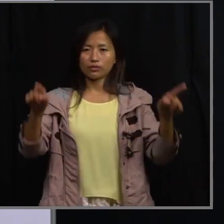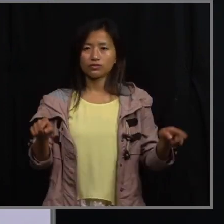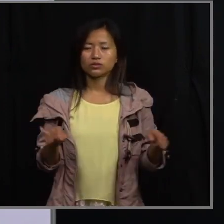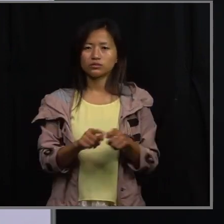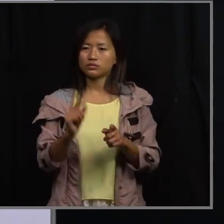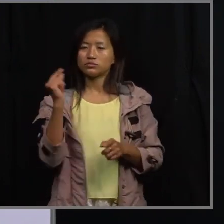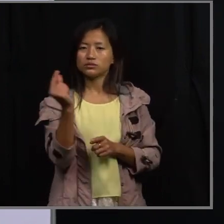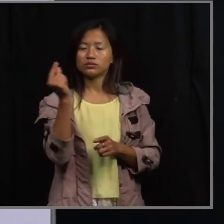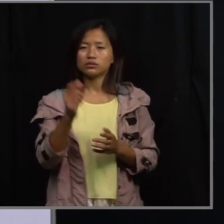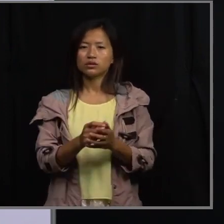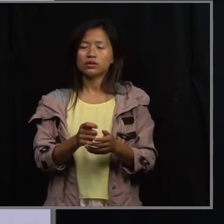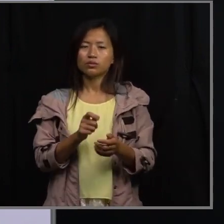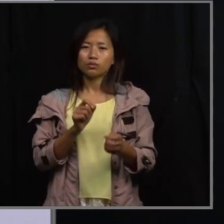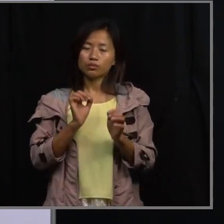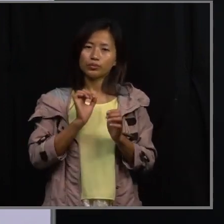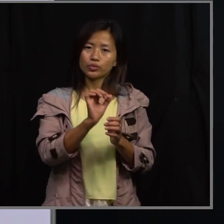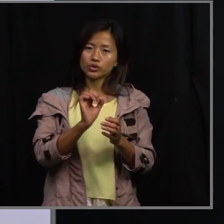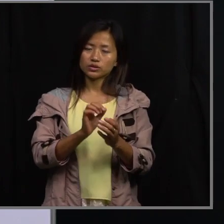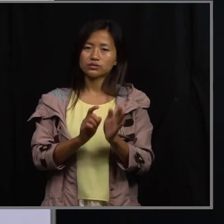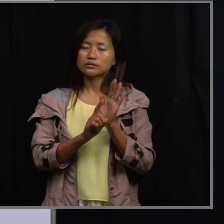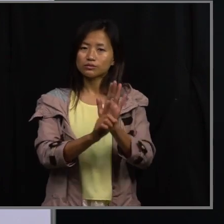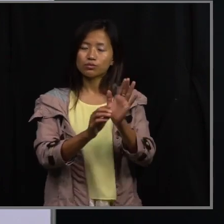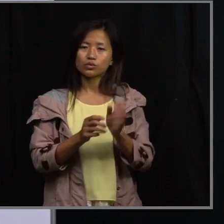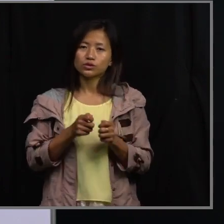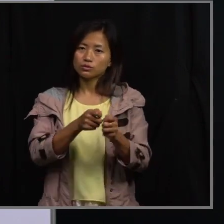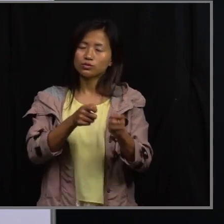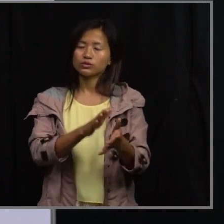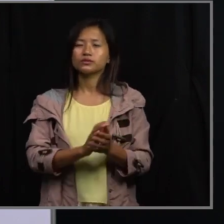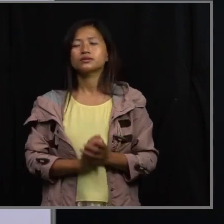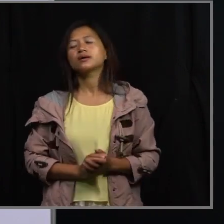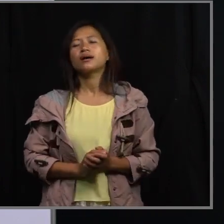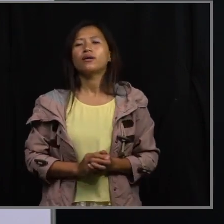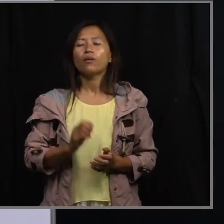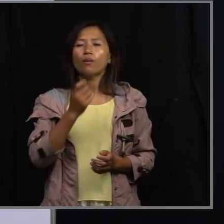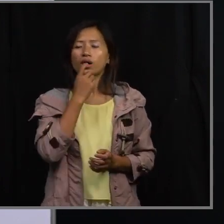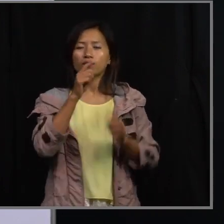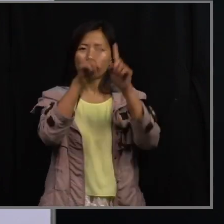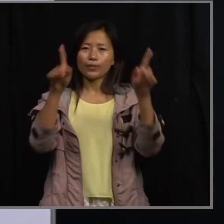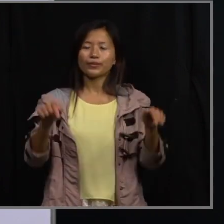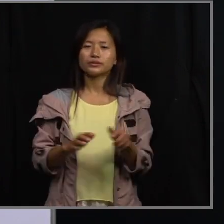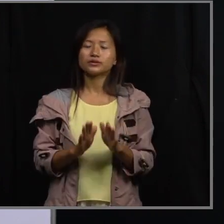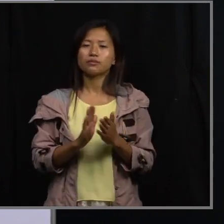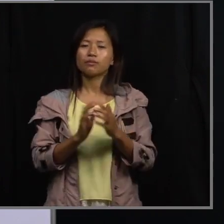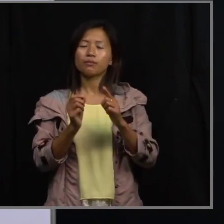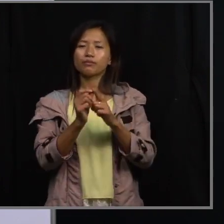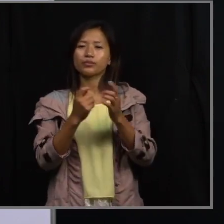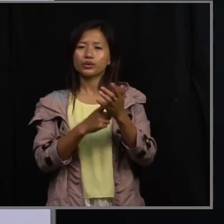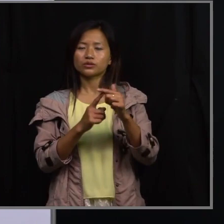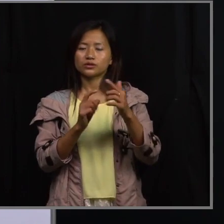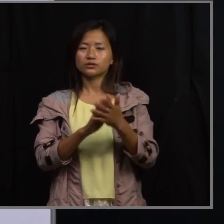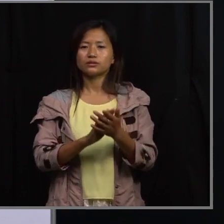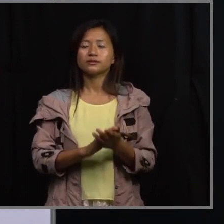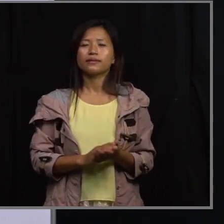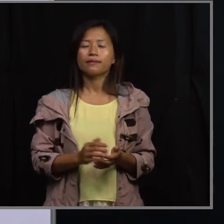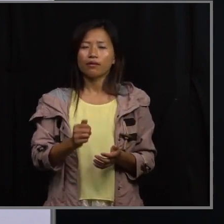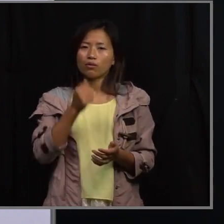I'm using, right? I'm pushing the whiteboard, but it's not changing the position, right? Because, right, its potential energy is greater than my